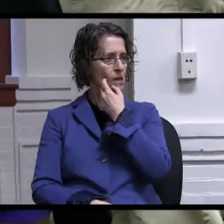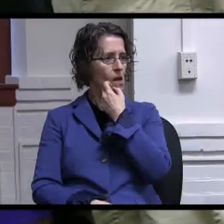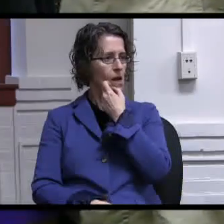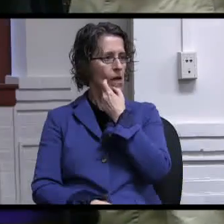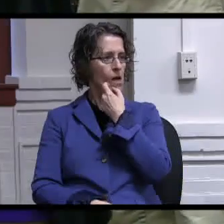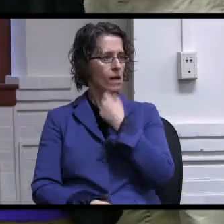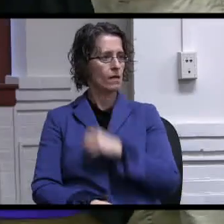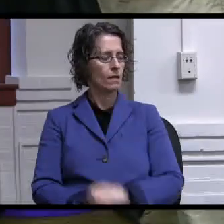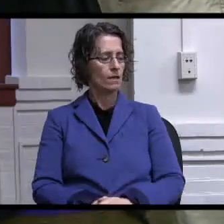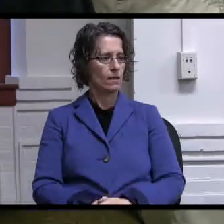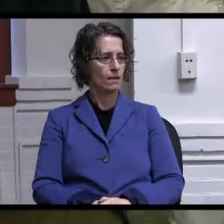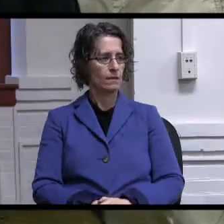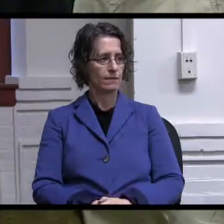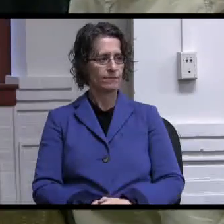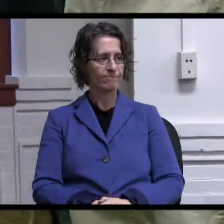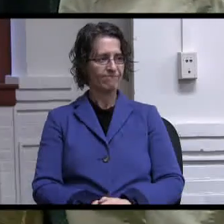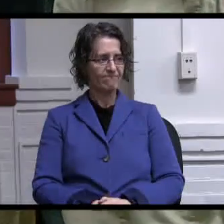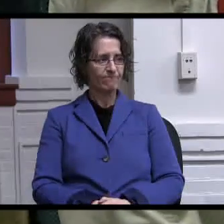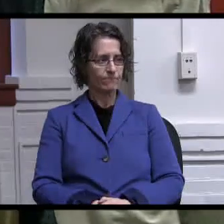So now